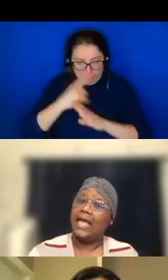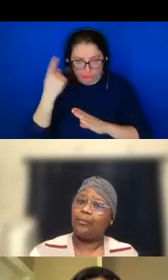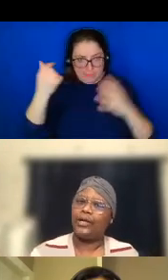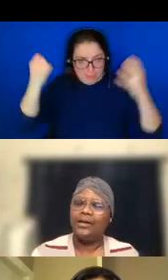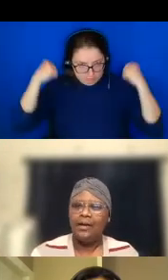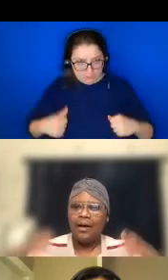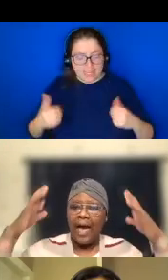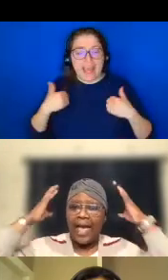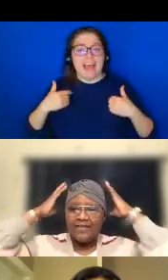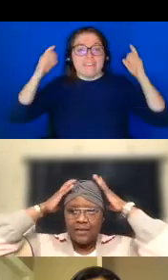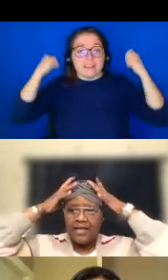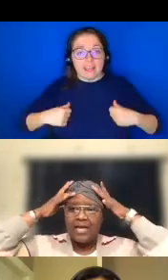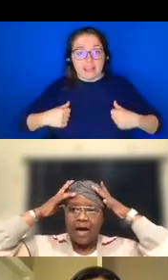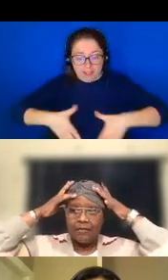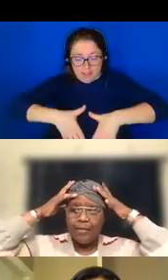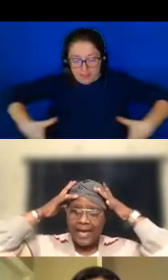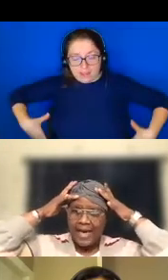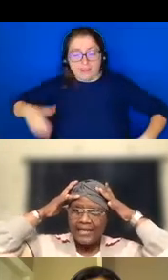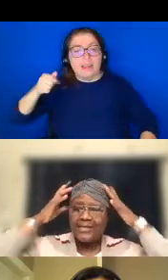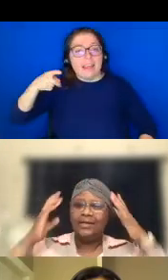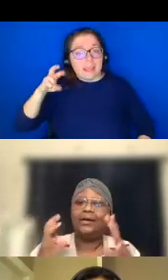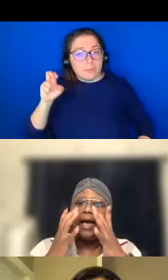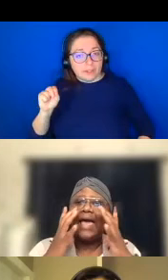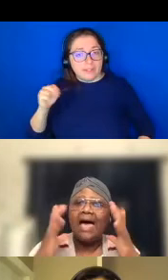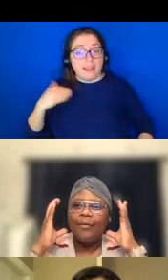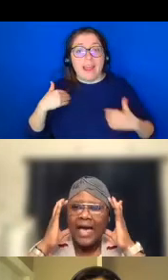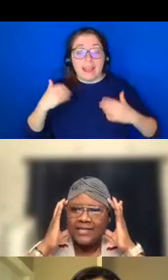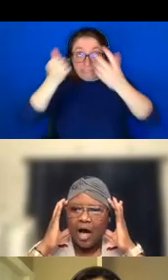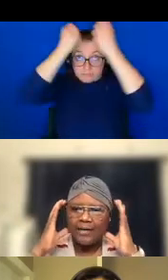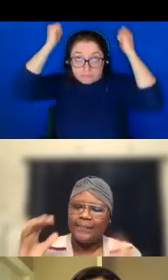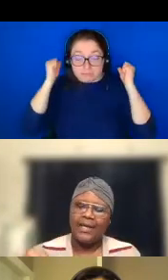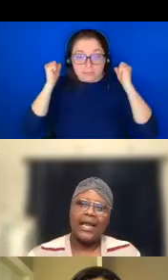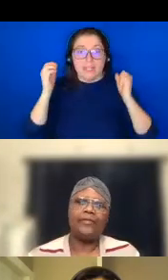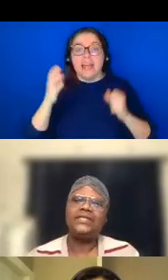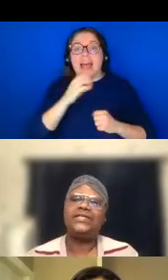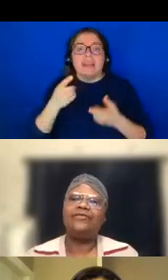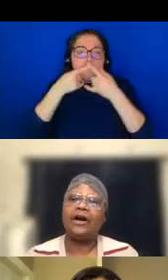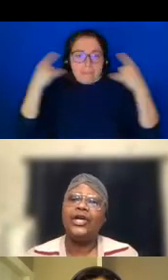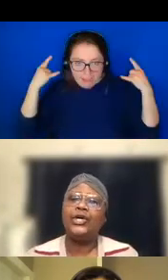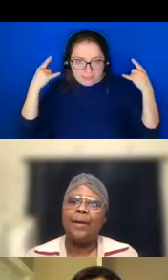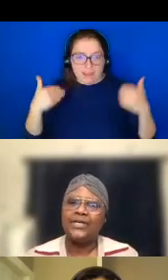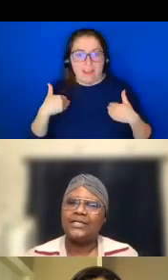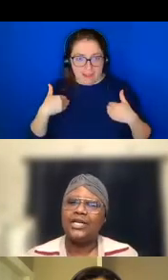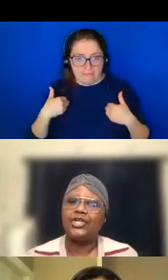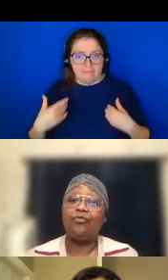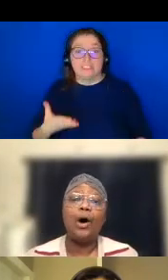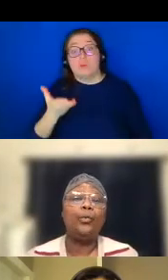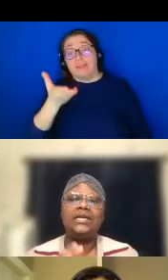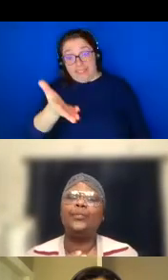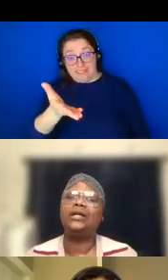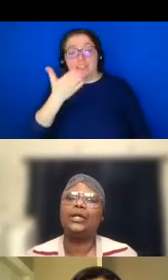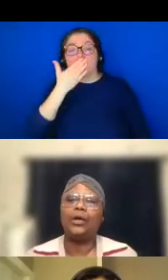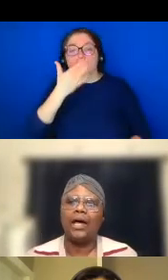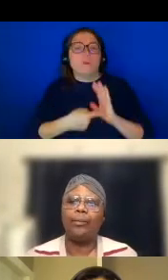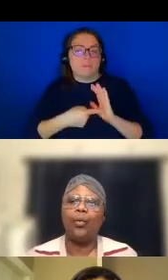an apron. I have something to cover my head, and I have a mask on. Now, this is a very good representation of what we